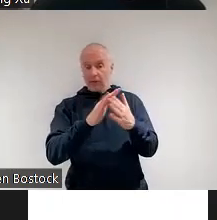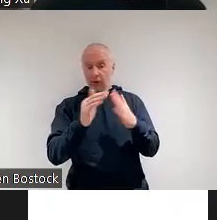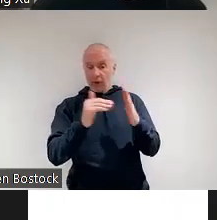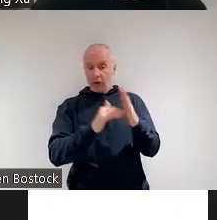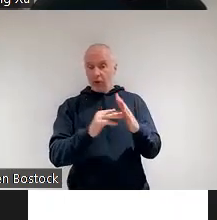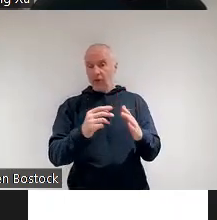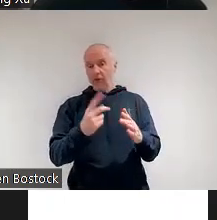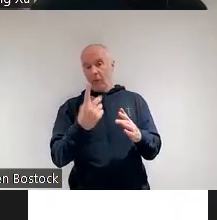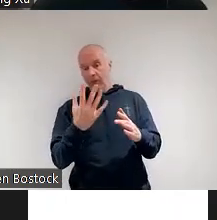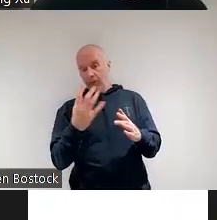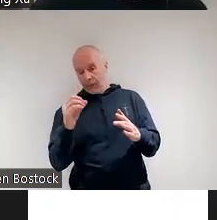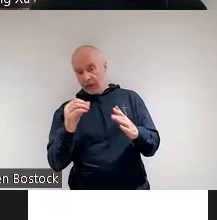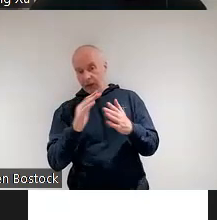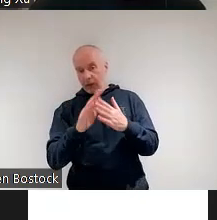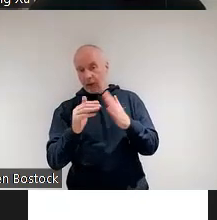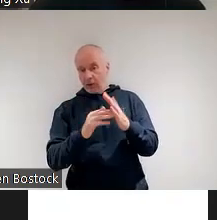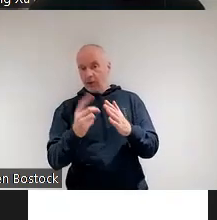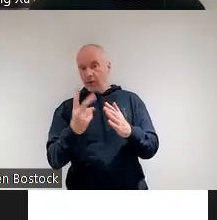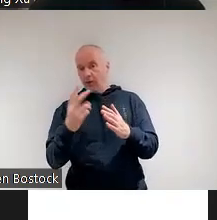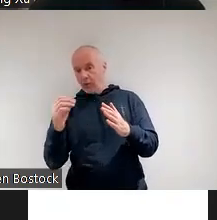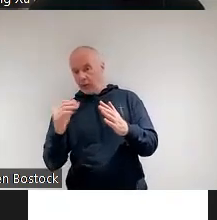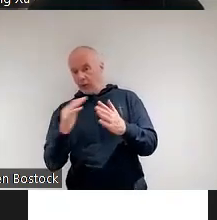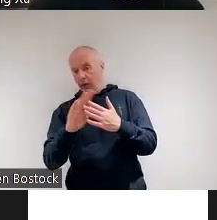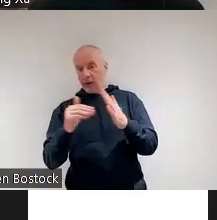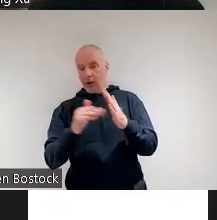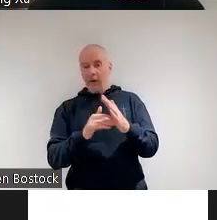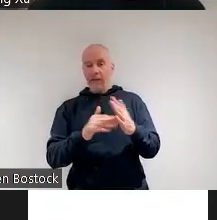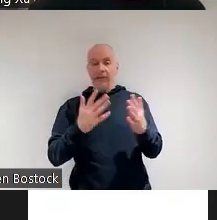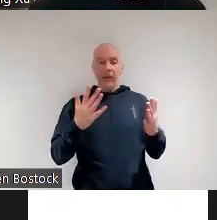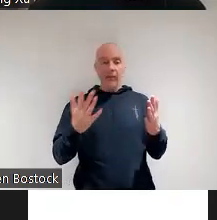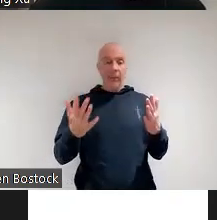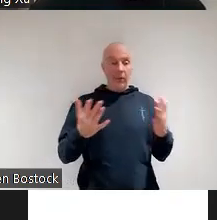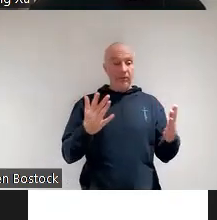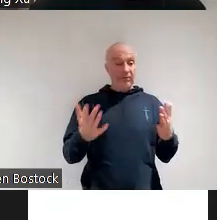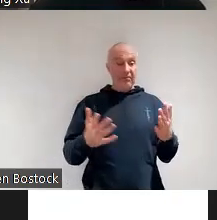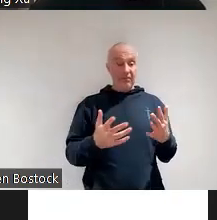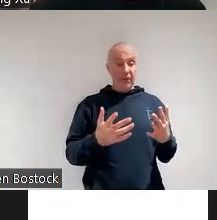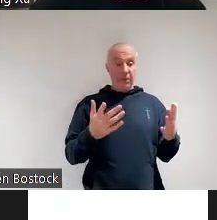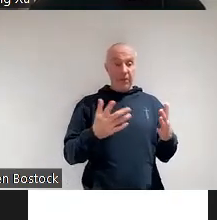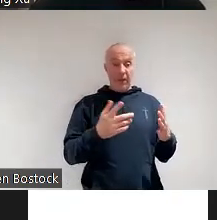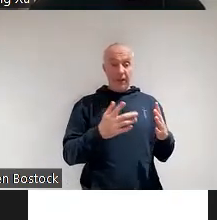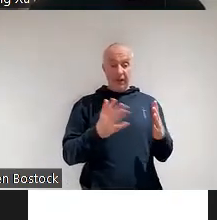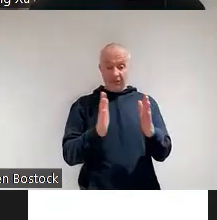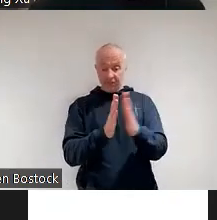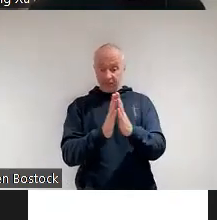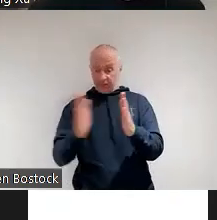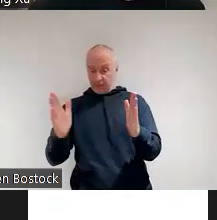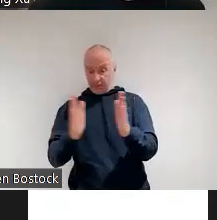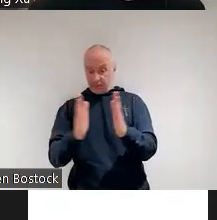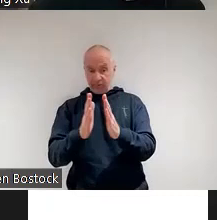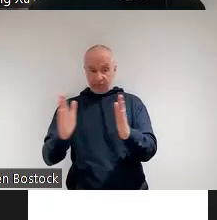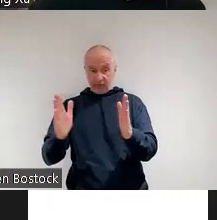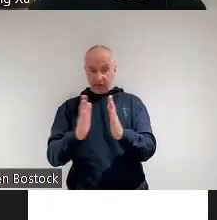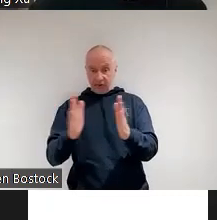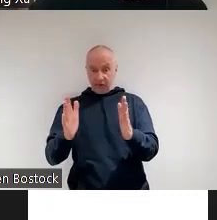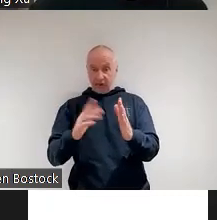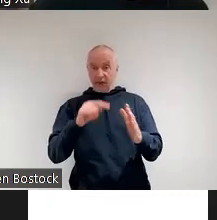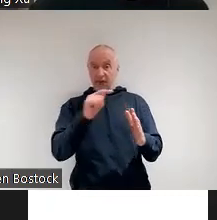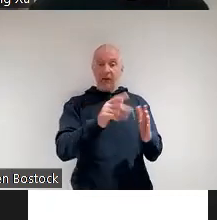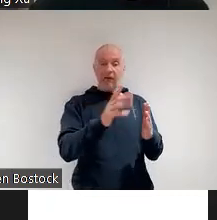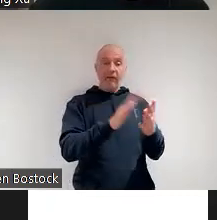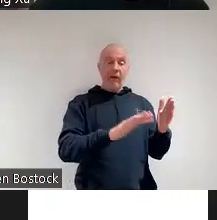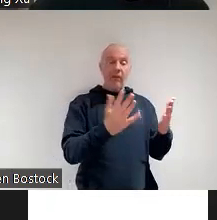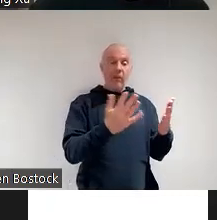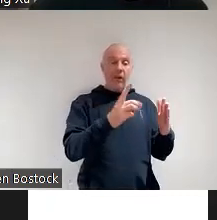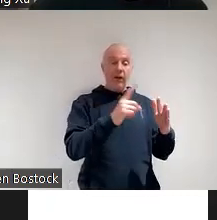hertz, they are the main harmonics, but the interharmonics could be anything between them. Even though the interharmonics generated by the EV charger